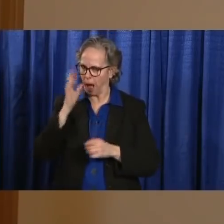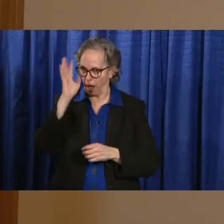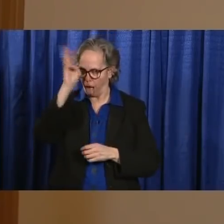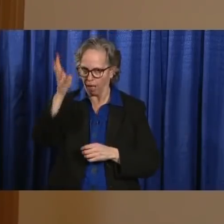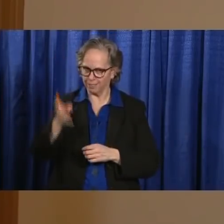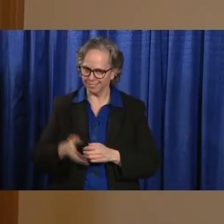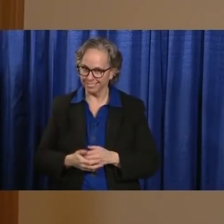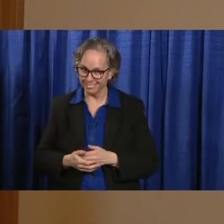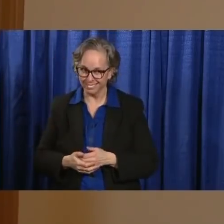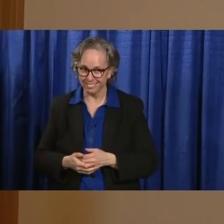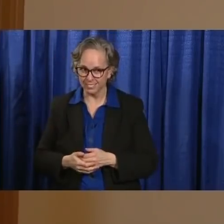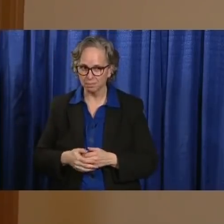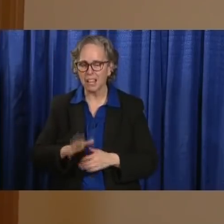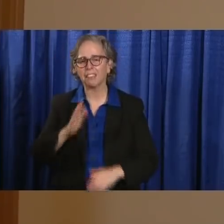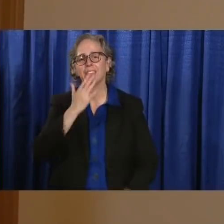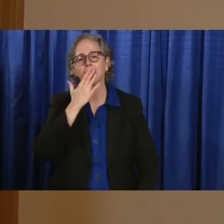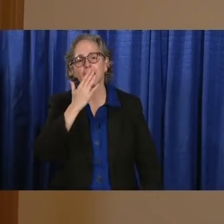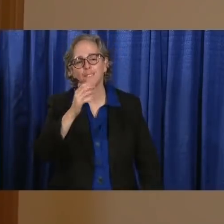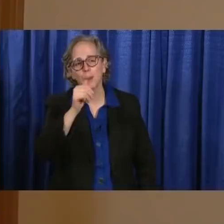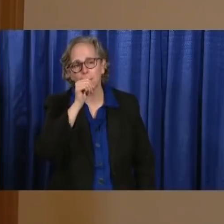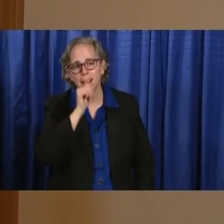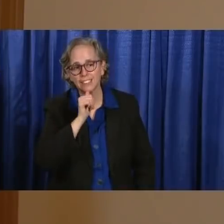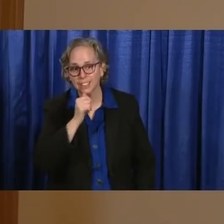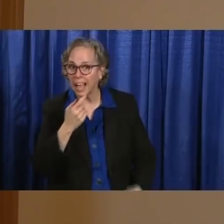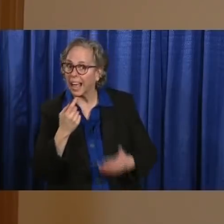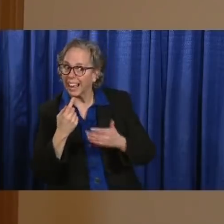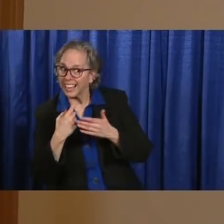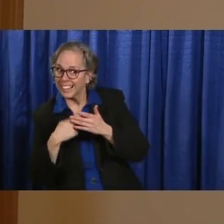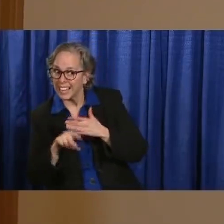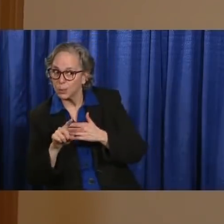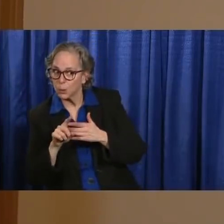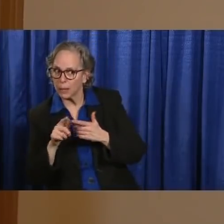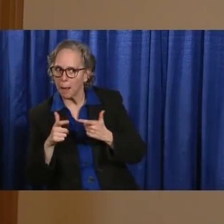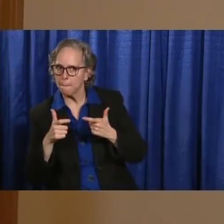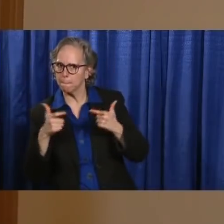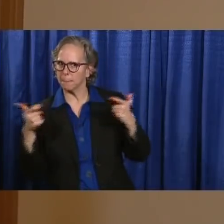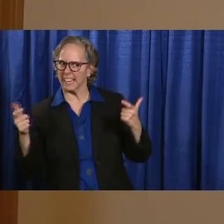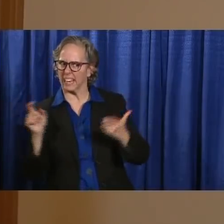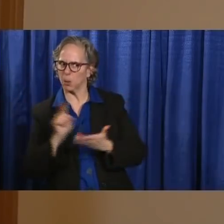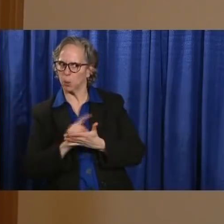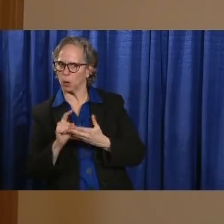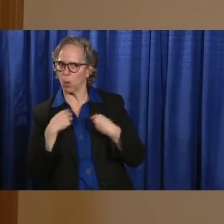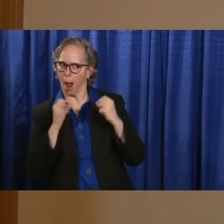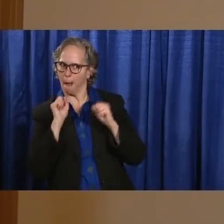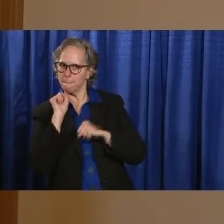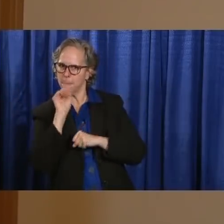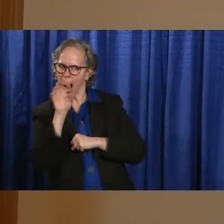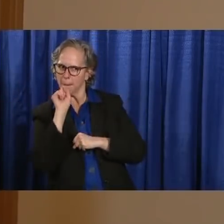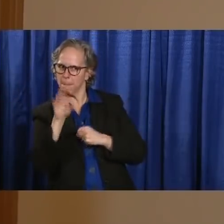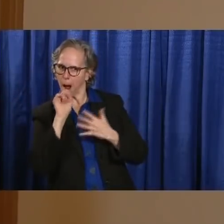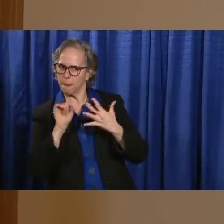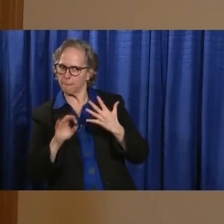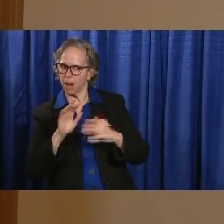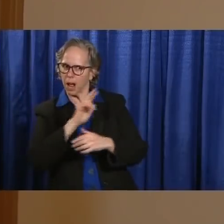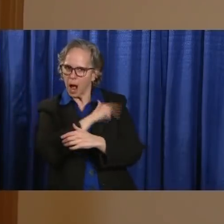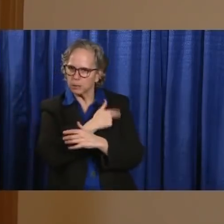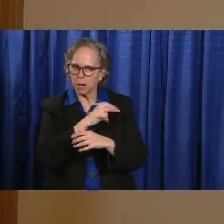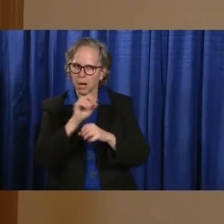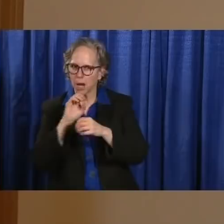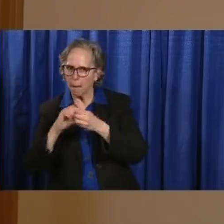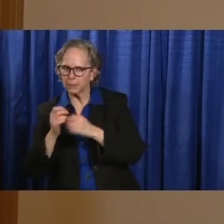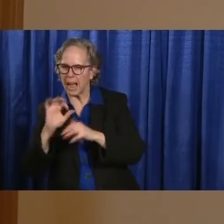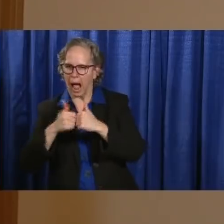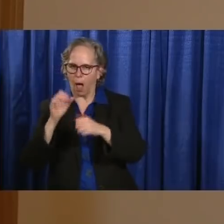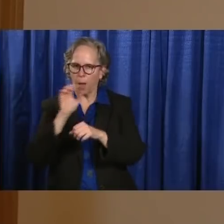Next week's a big week. We'll be talking about our regional system more, how those hospitals are working together. But mostly, I want to